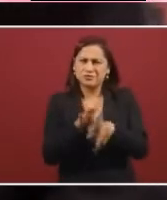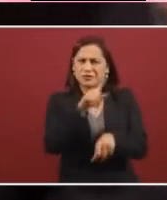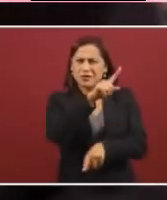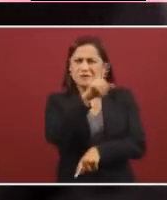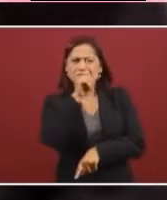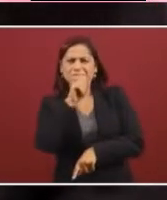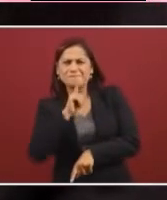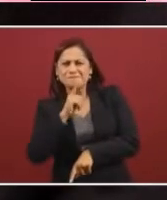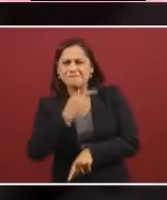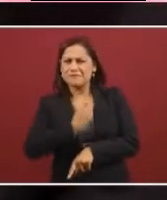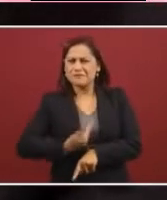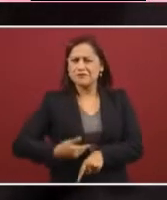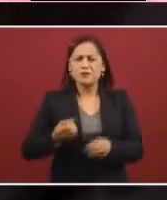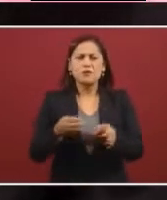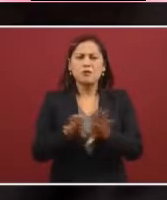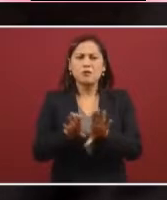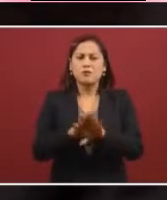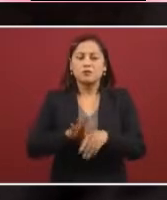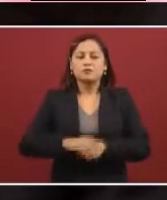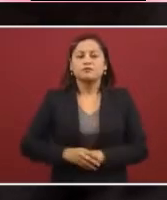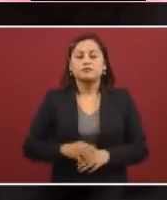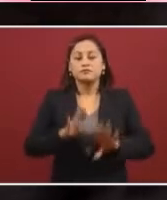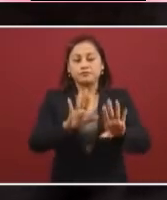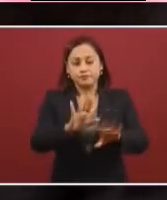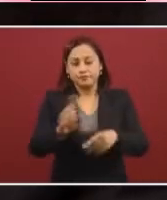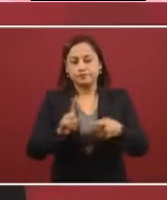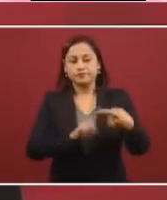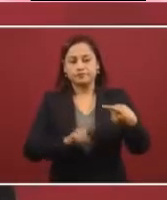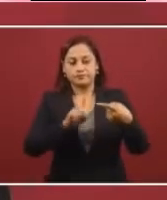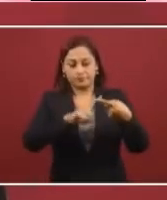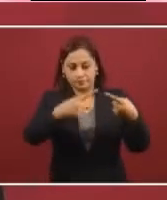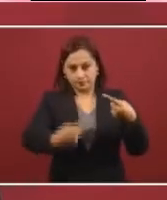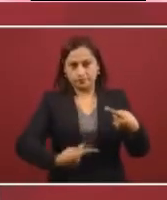Regarding the first question, there is no